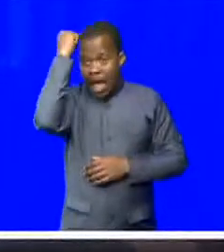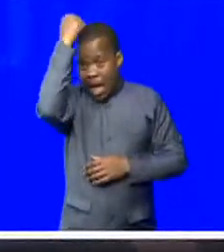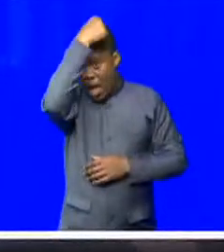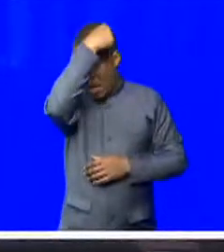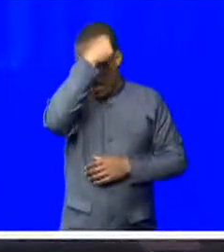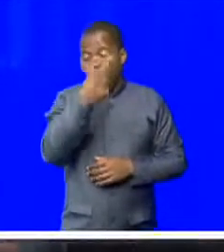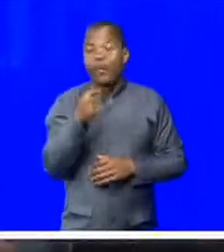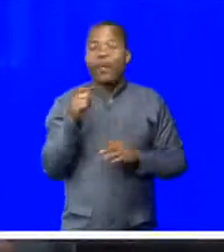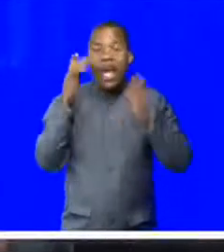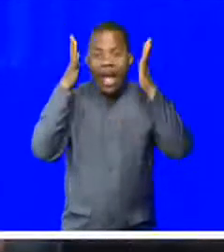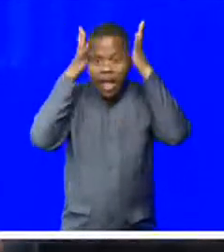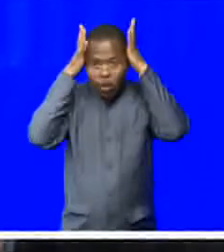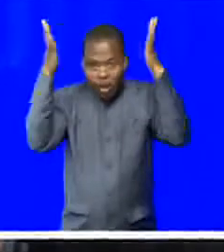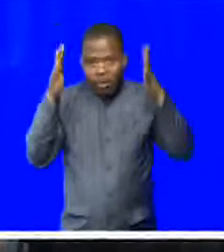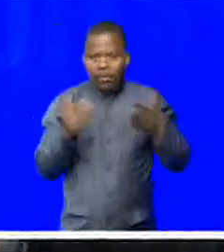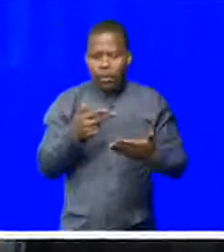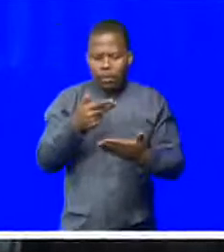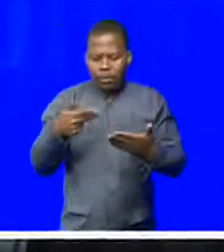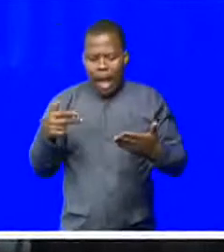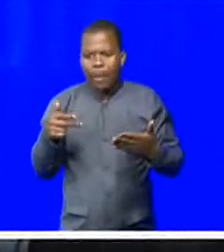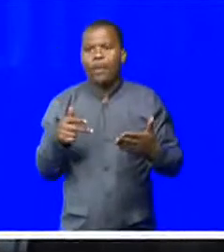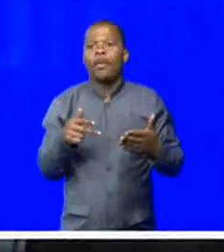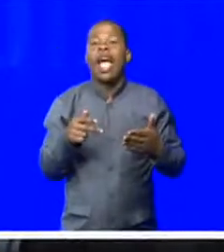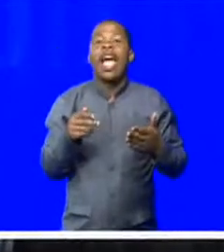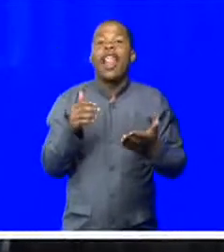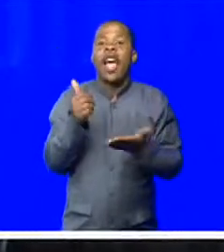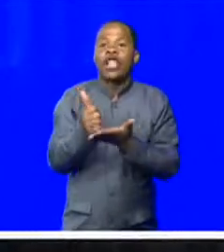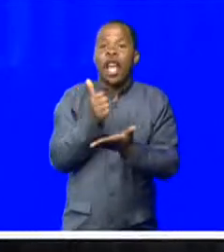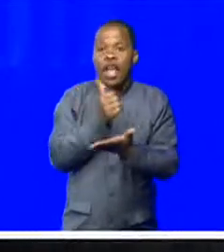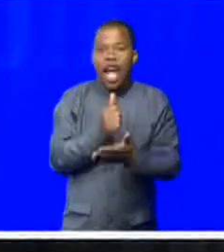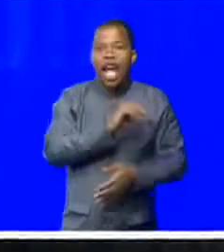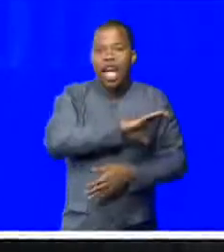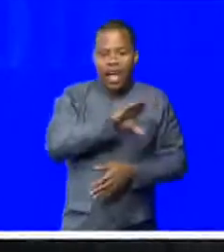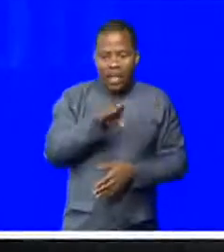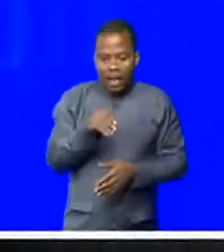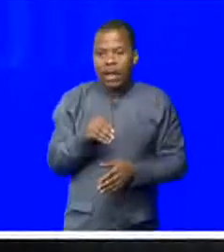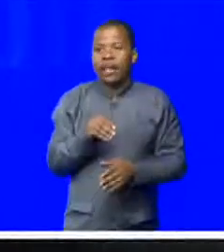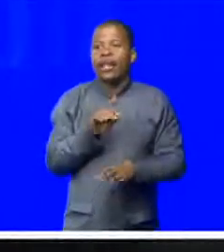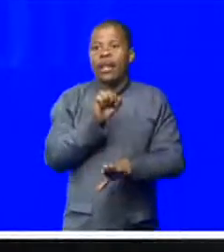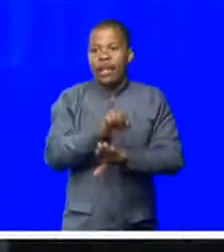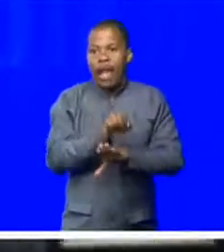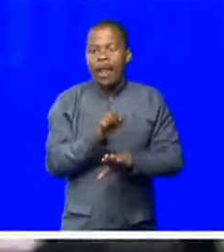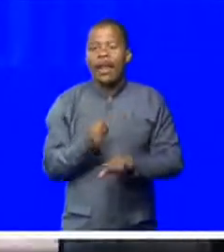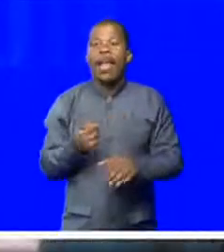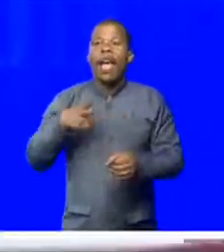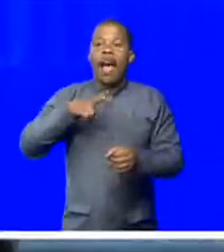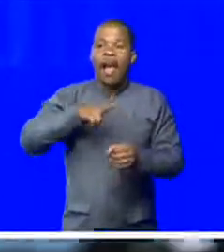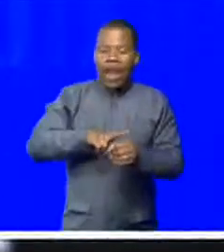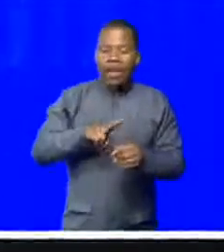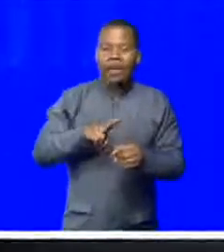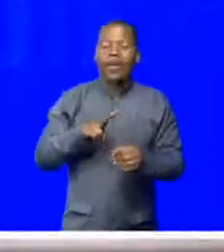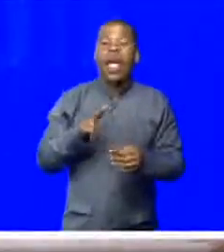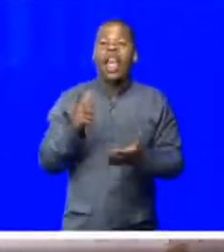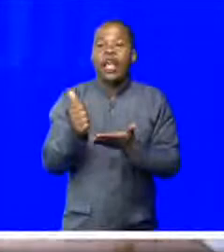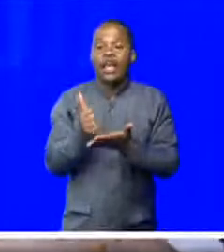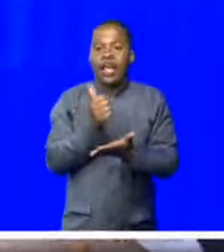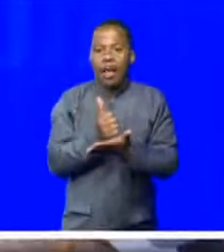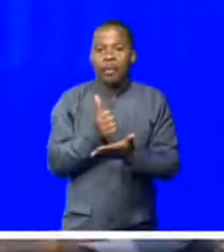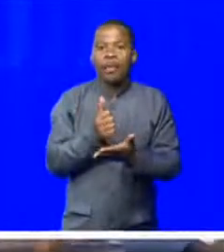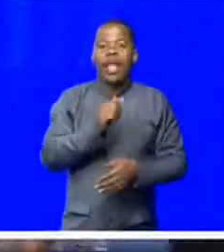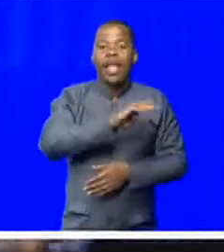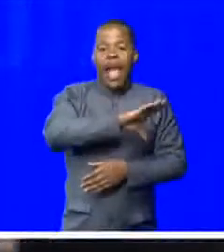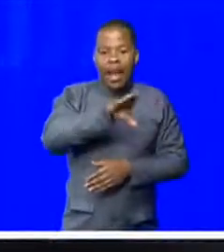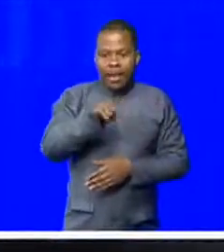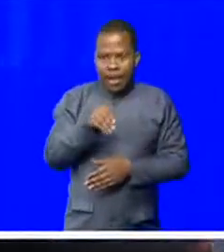demonstrated Eswatini's commitment to the SADC agenda by signing an agreement amending the SADC Treaty on the transformation